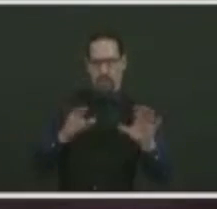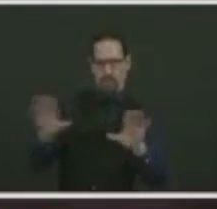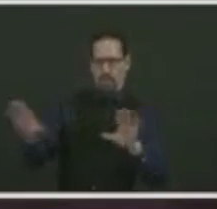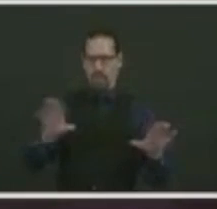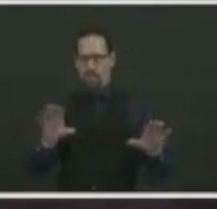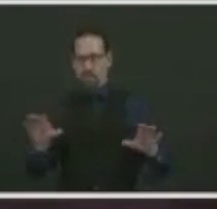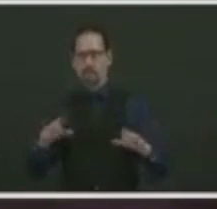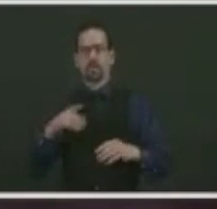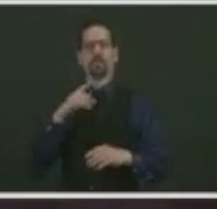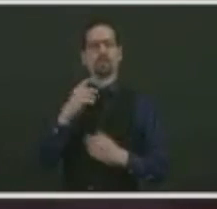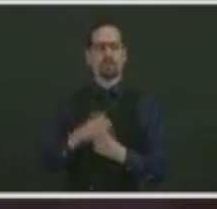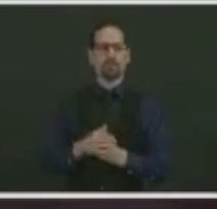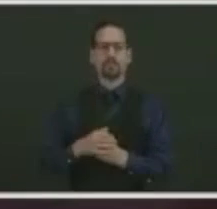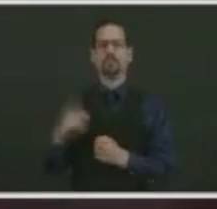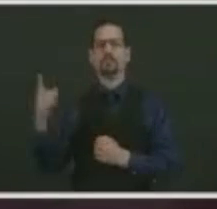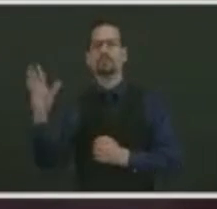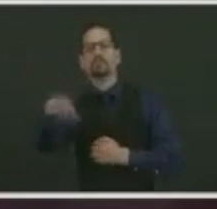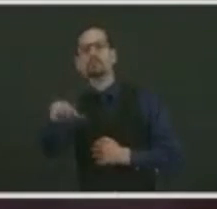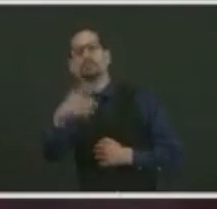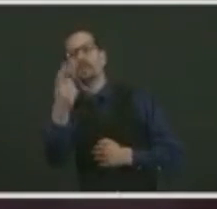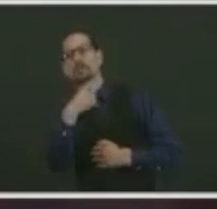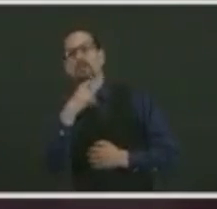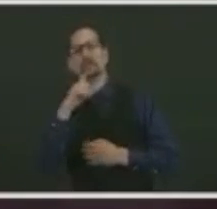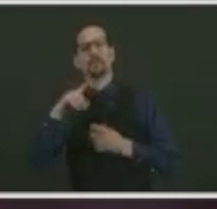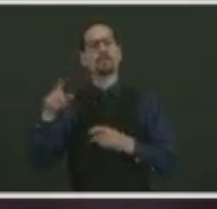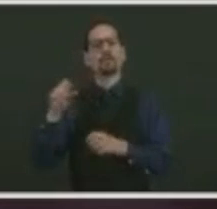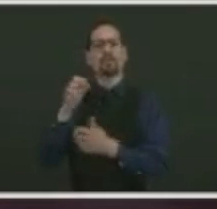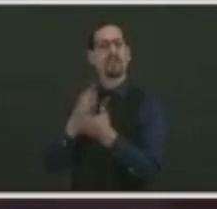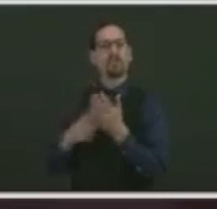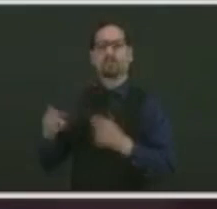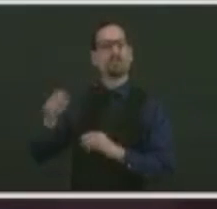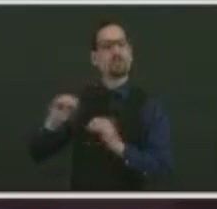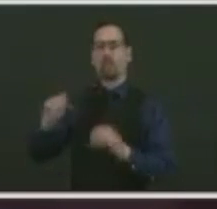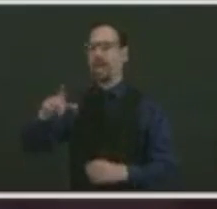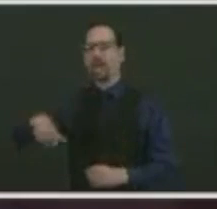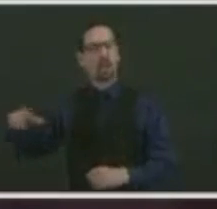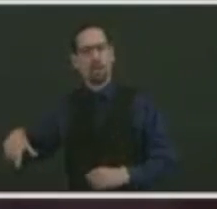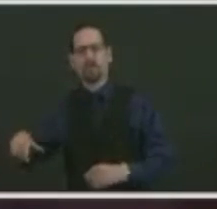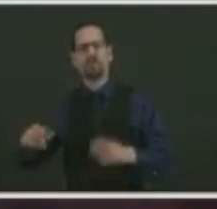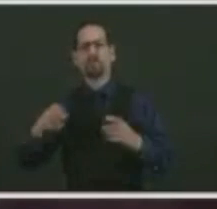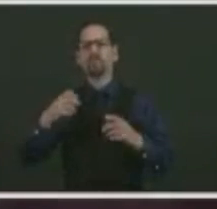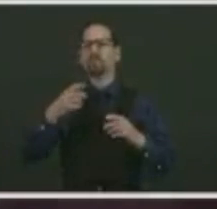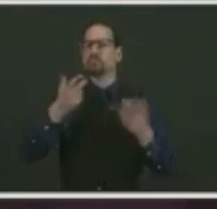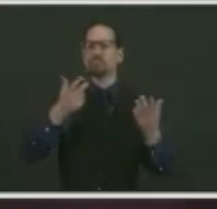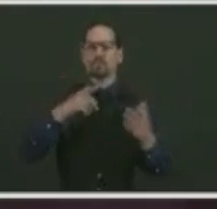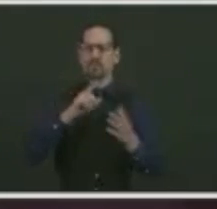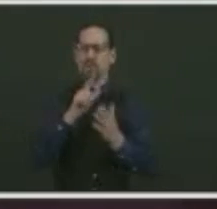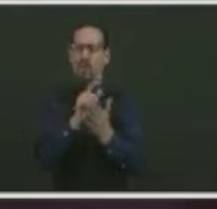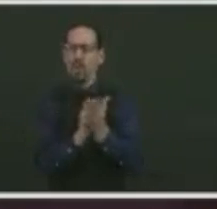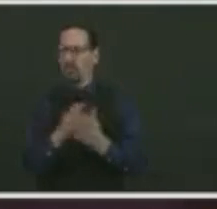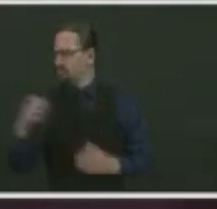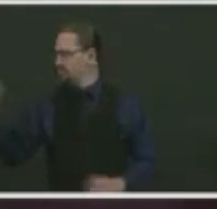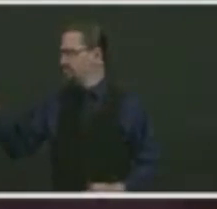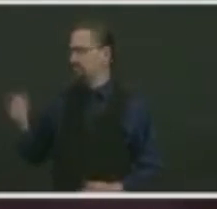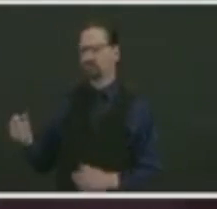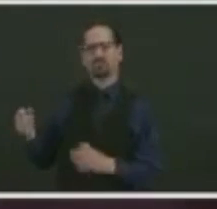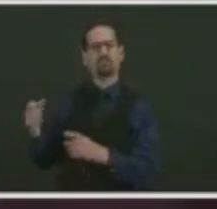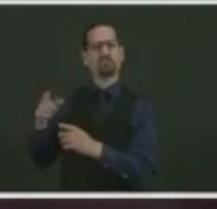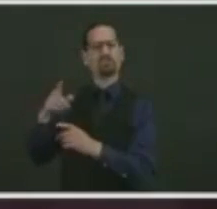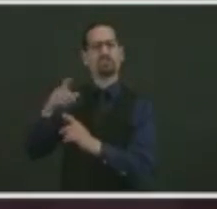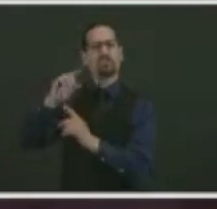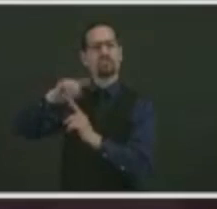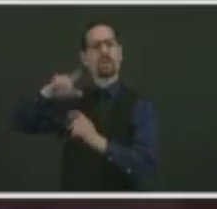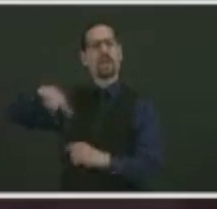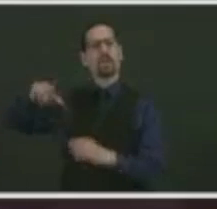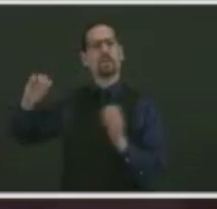or landlords represented. The work group was entirely judges and lawyers who work evictions. I have all their names, I looked them up. So